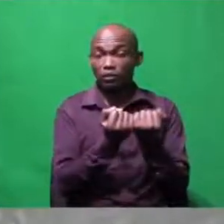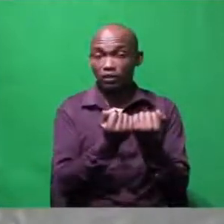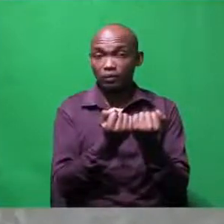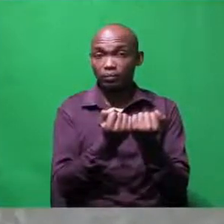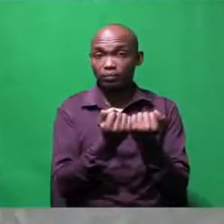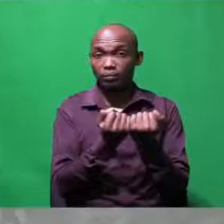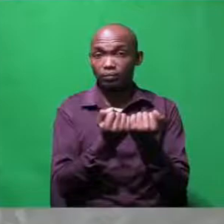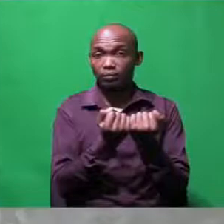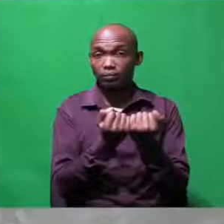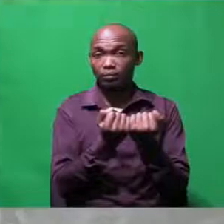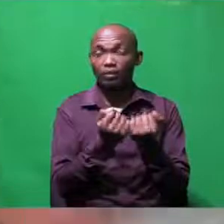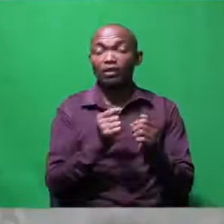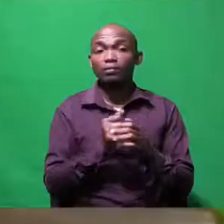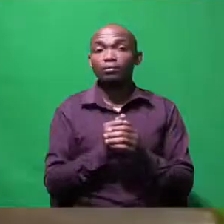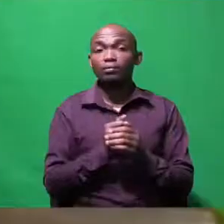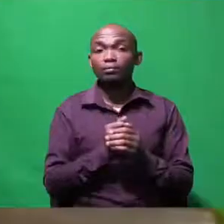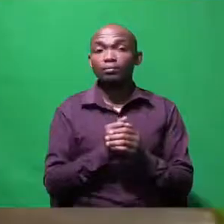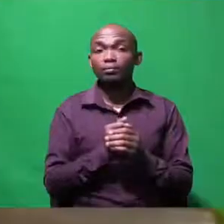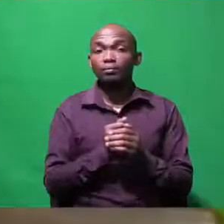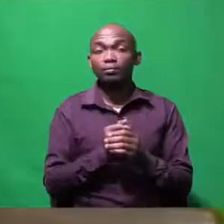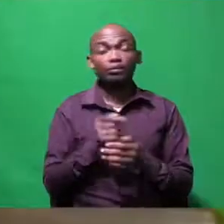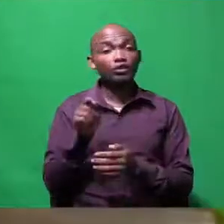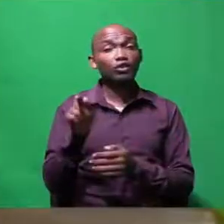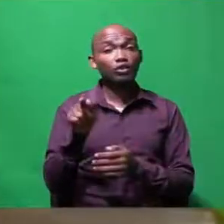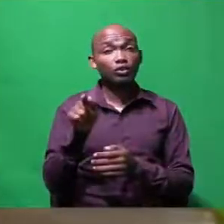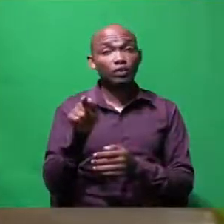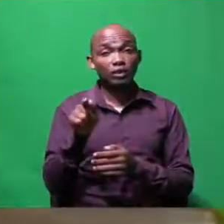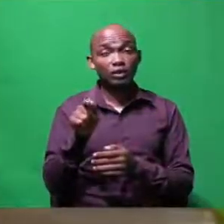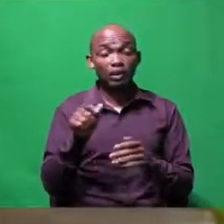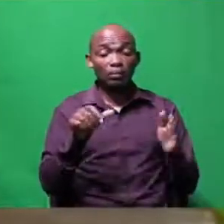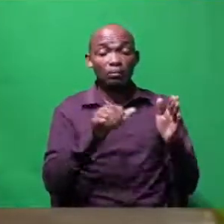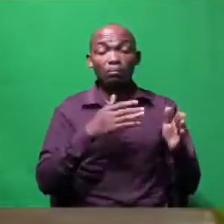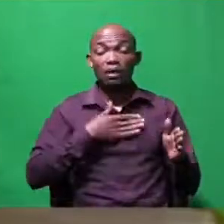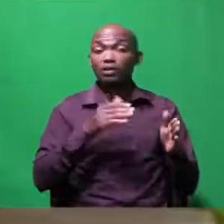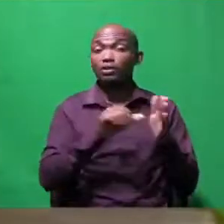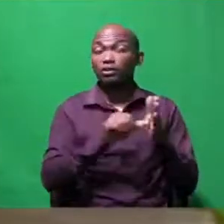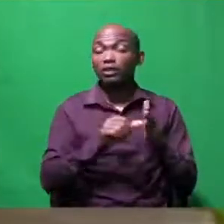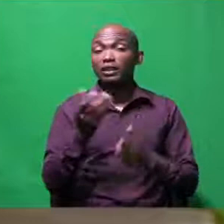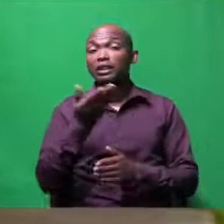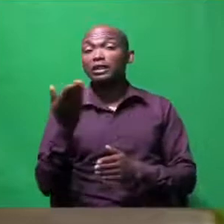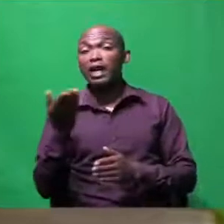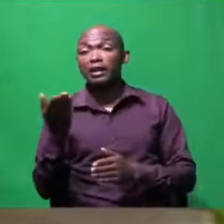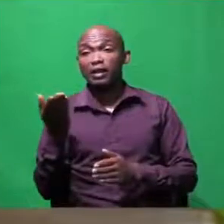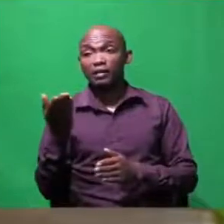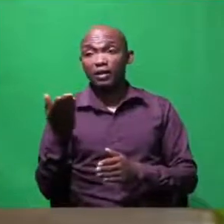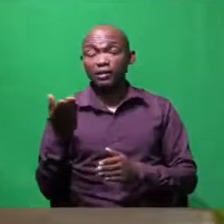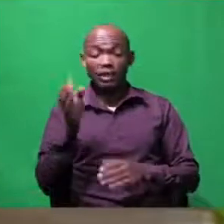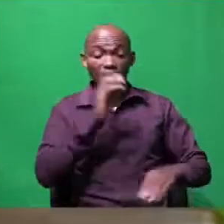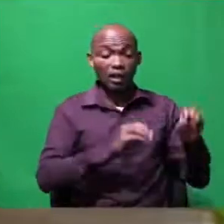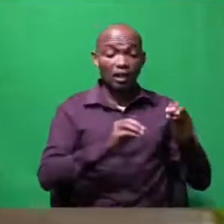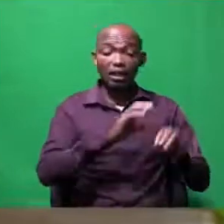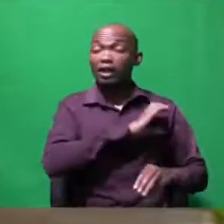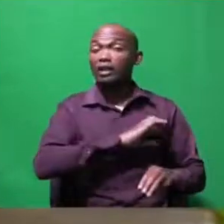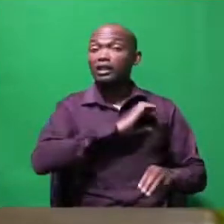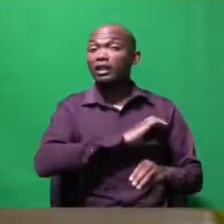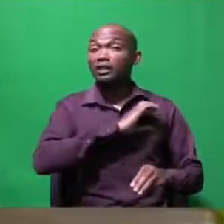of different mineral. So this is, my student, is another